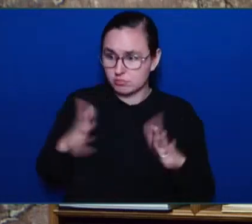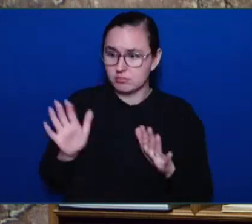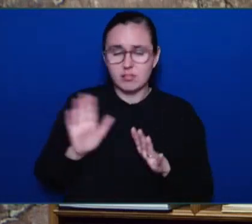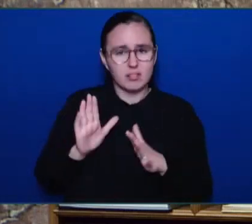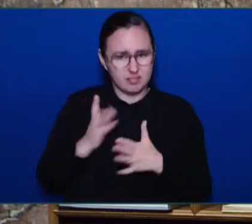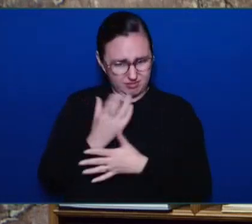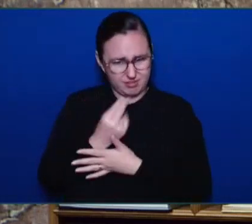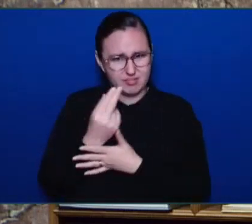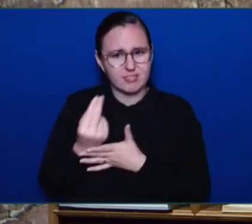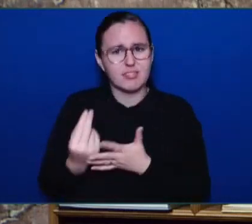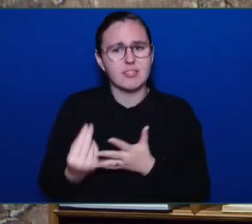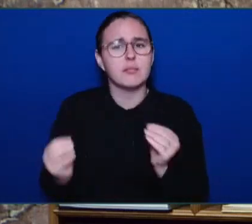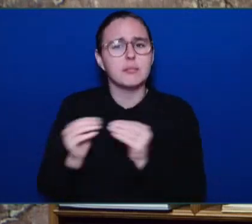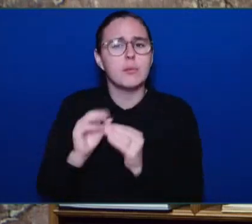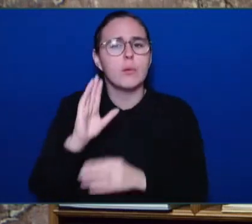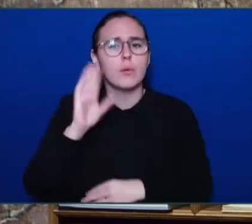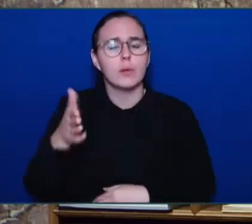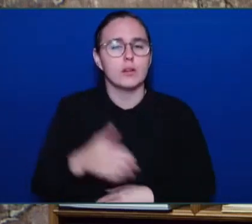addition of